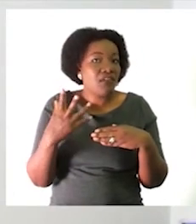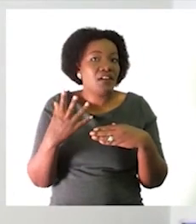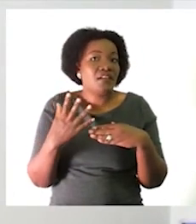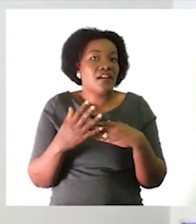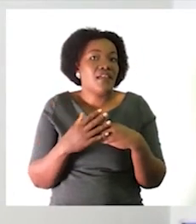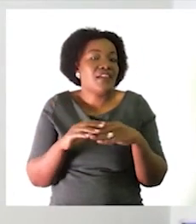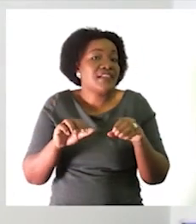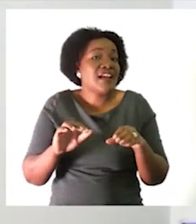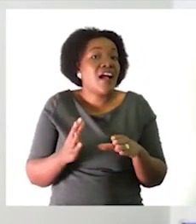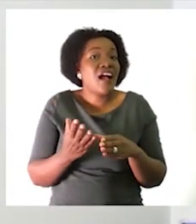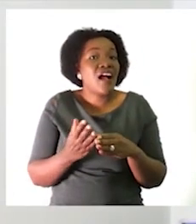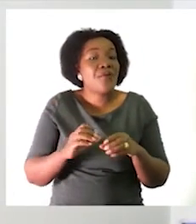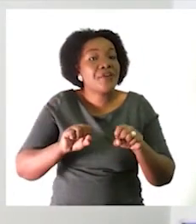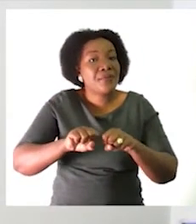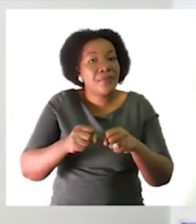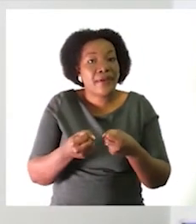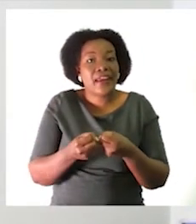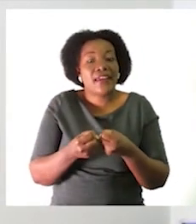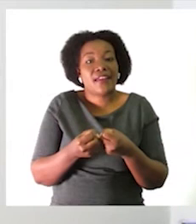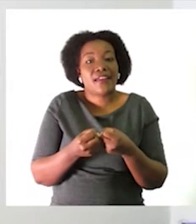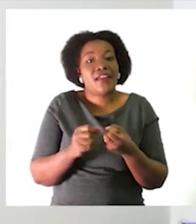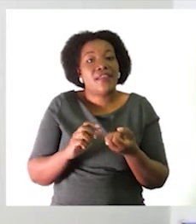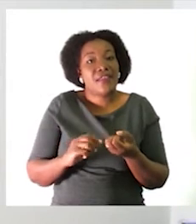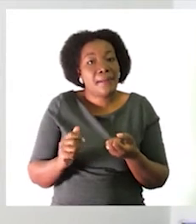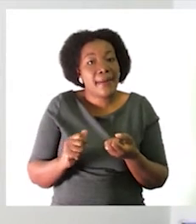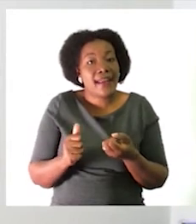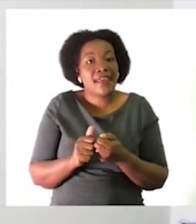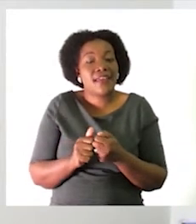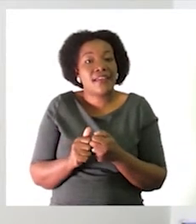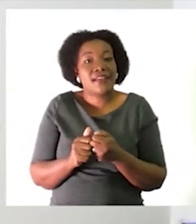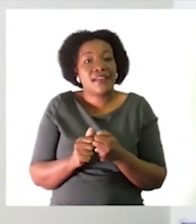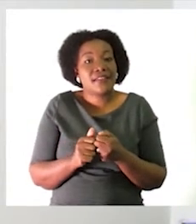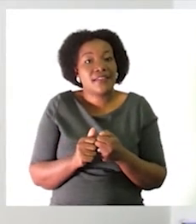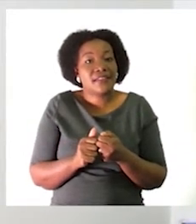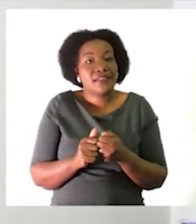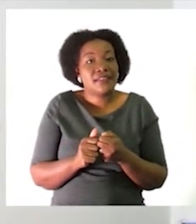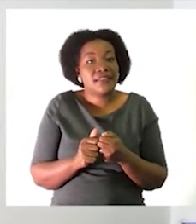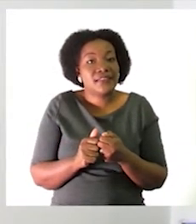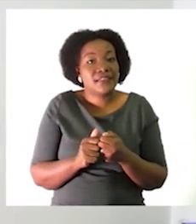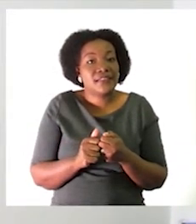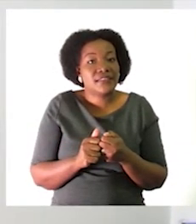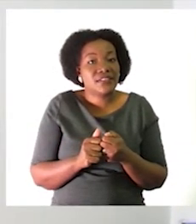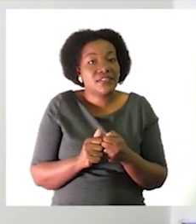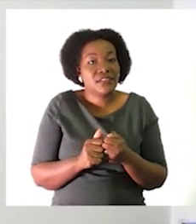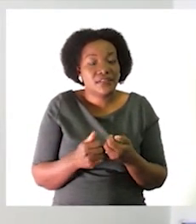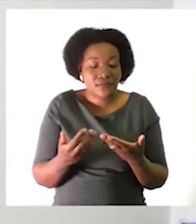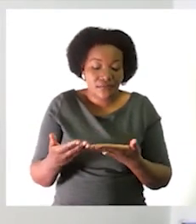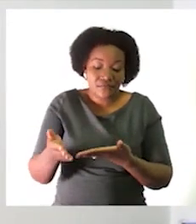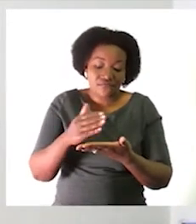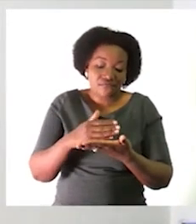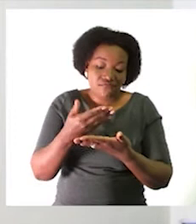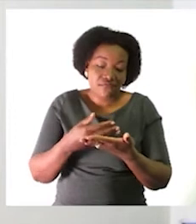we decompose the numbers, the money actually. So let's quickly look on our activity on page 6.